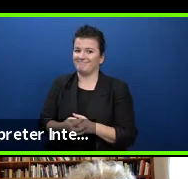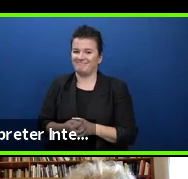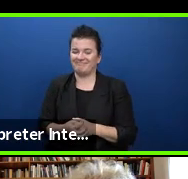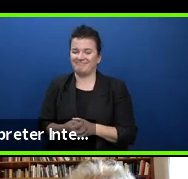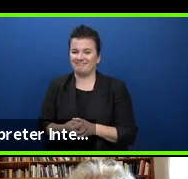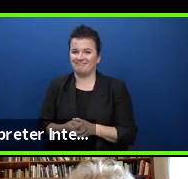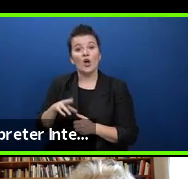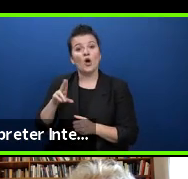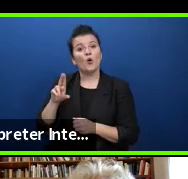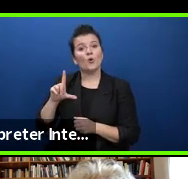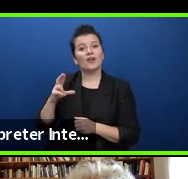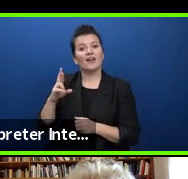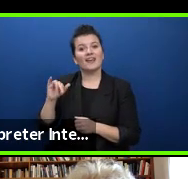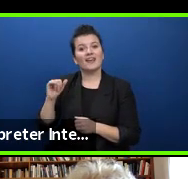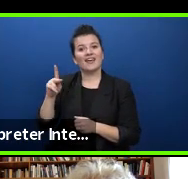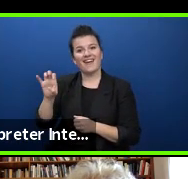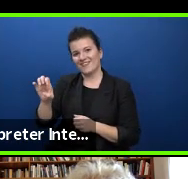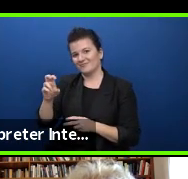Ulrika?